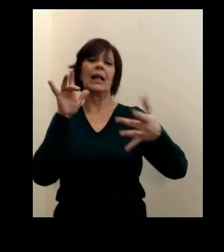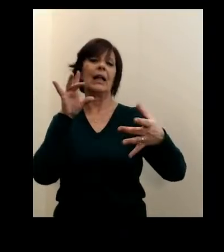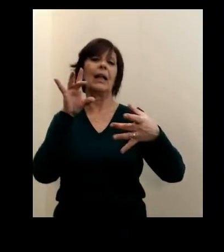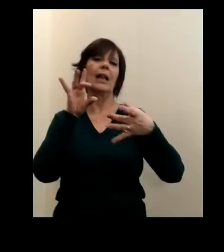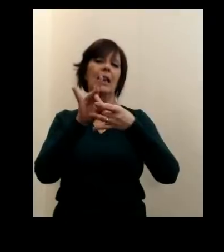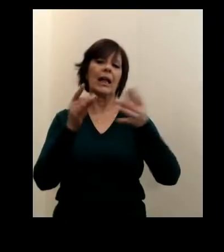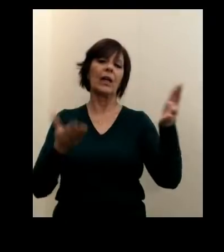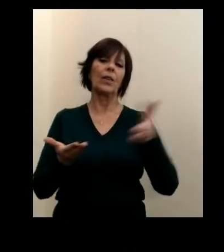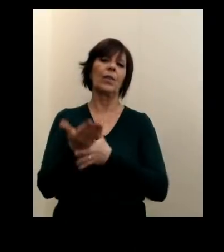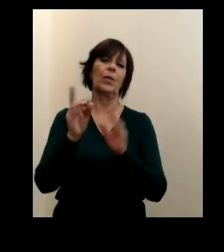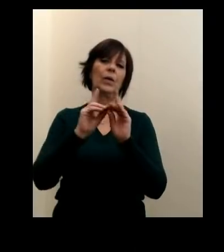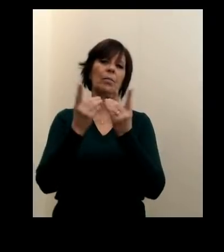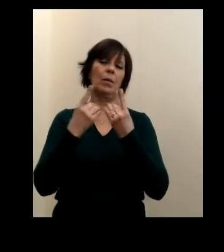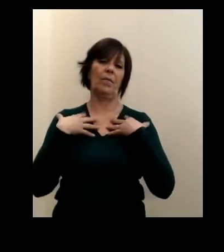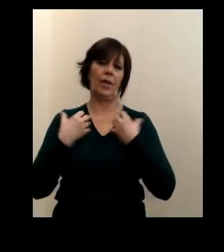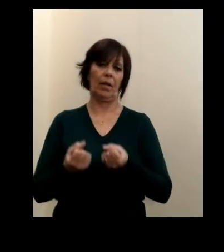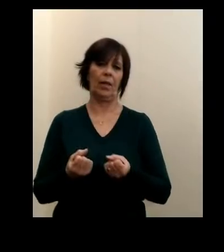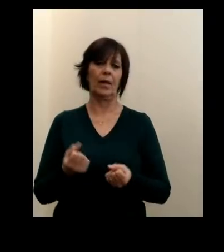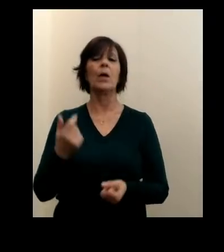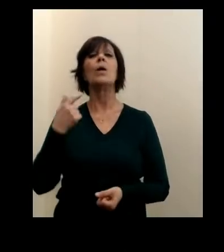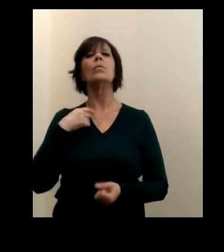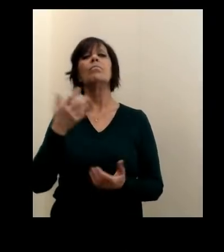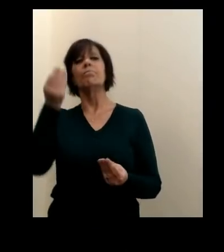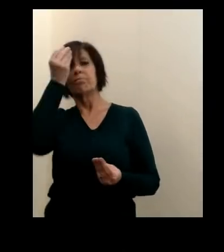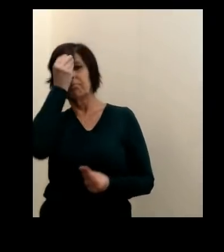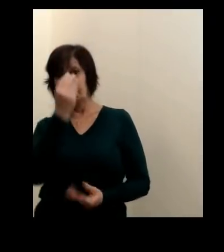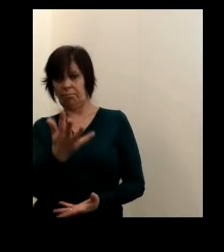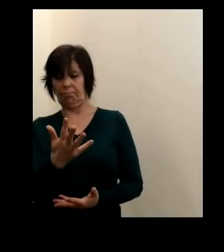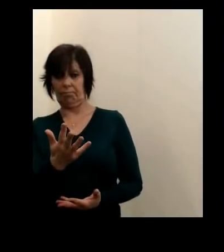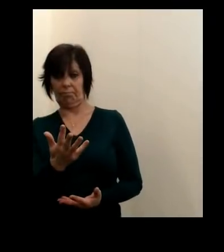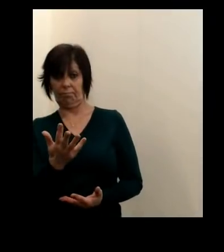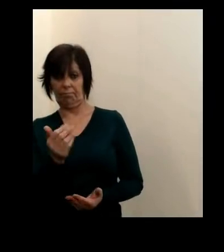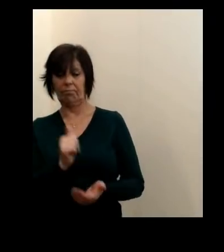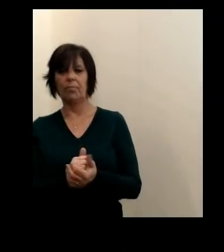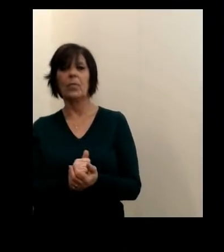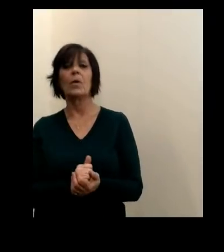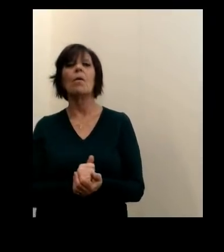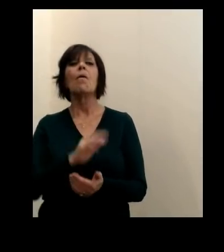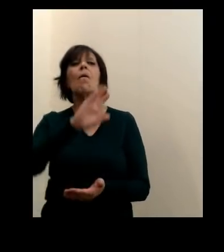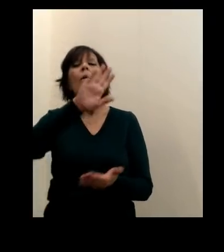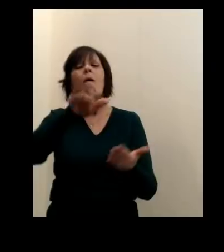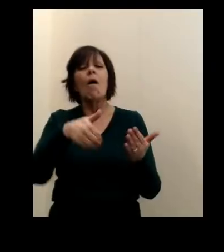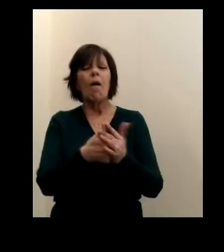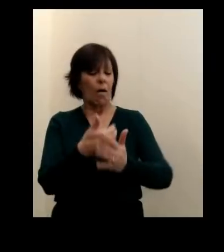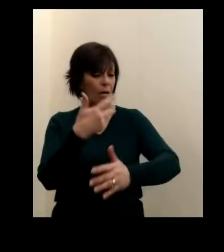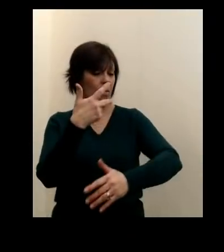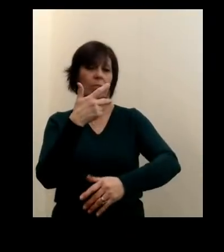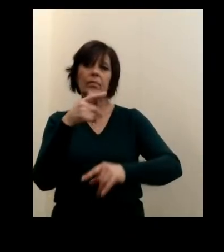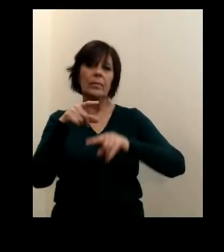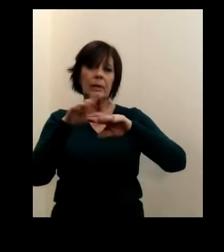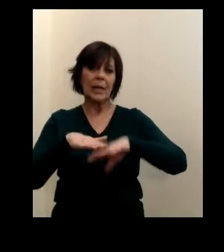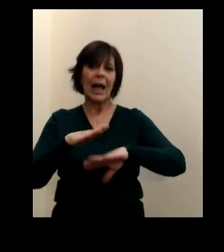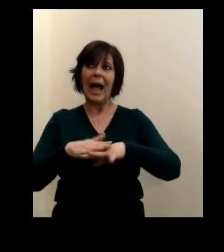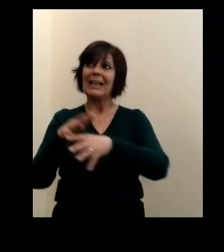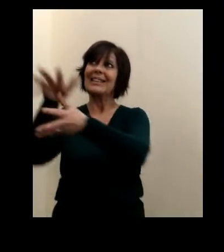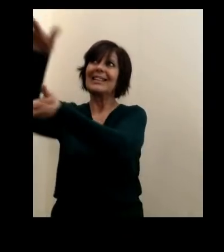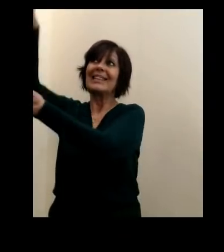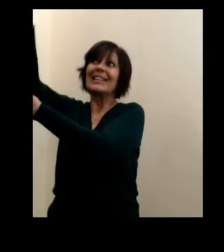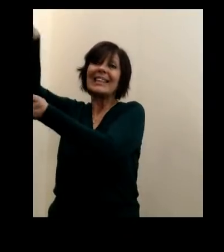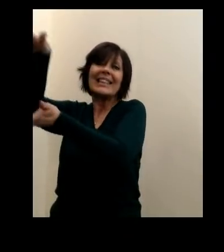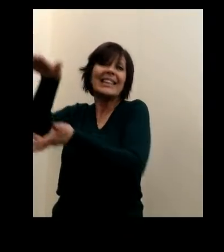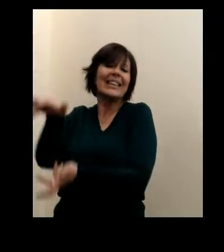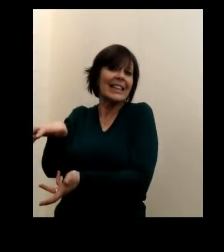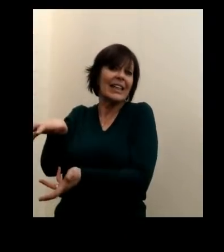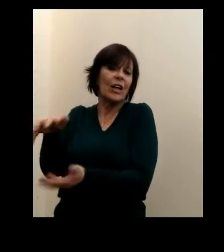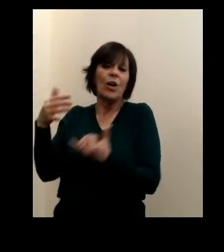Health. We do note all of these are dependent upon getting vaccine. Right now, we